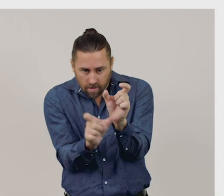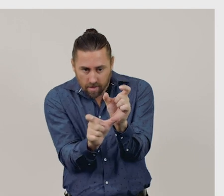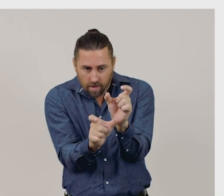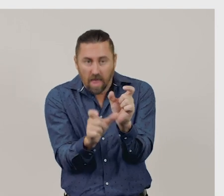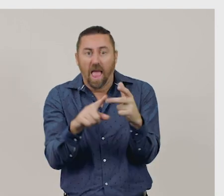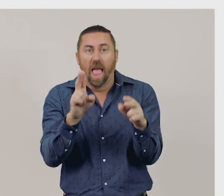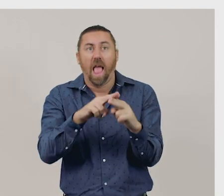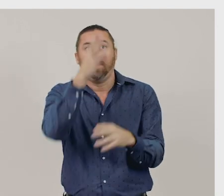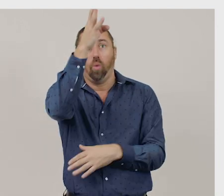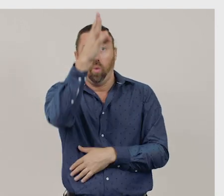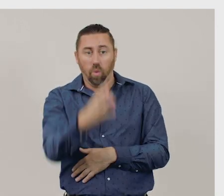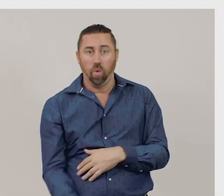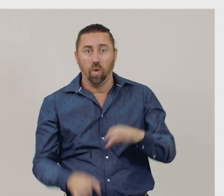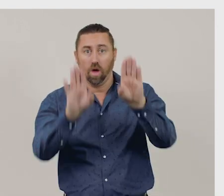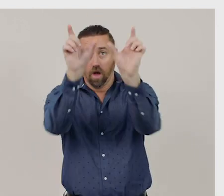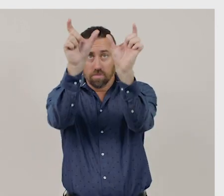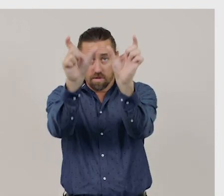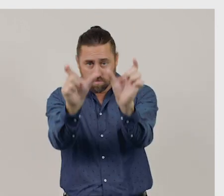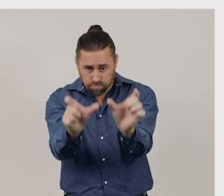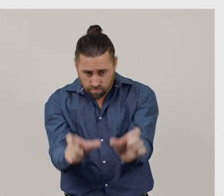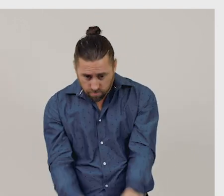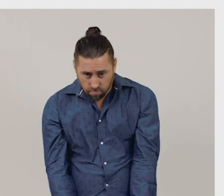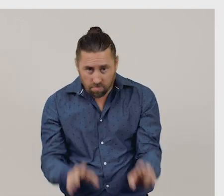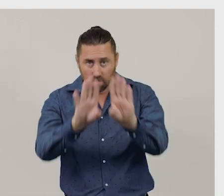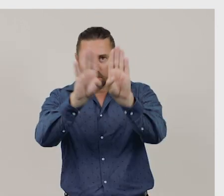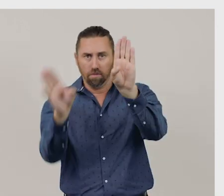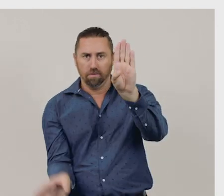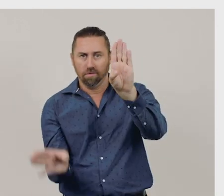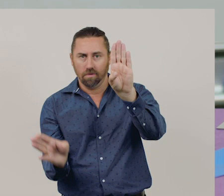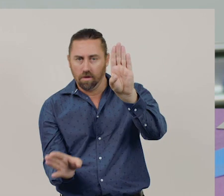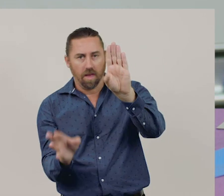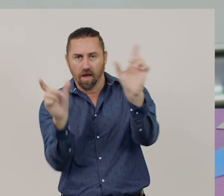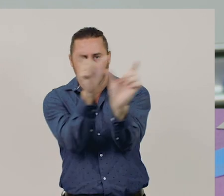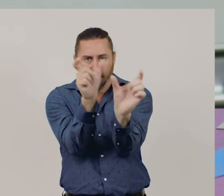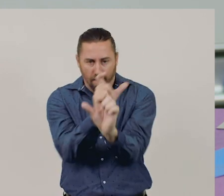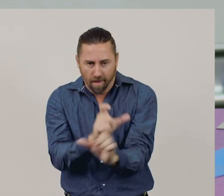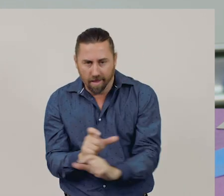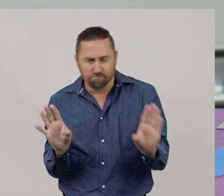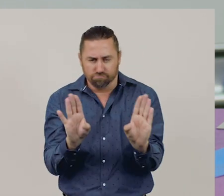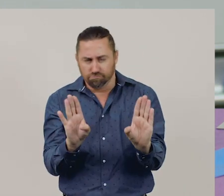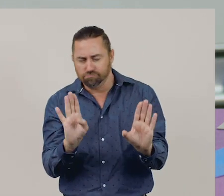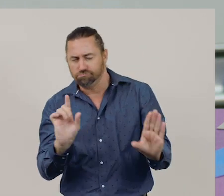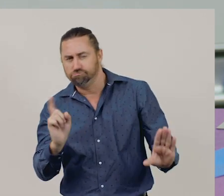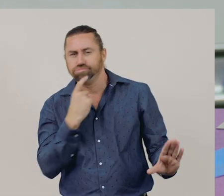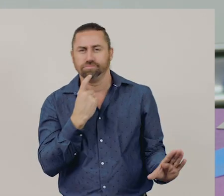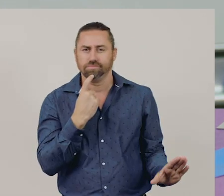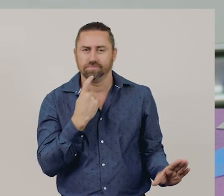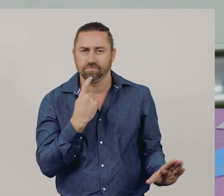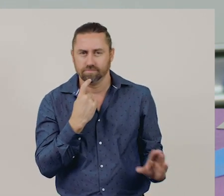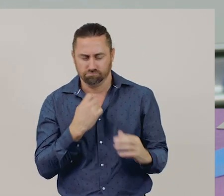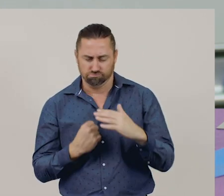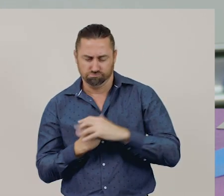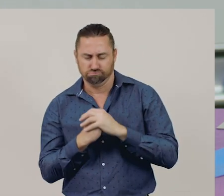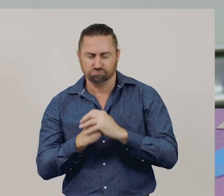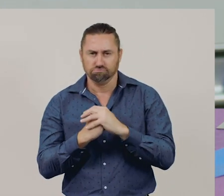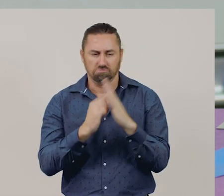big crack when the joins of the bricks are not all in one line. So we can rely on brick walls as the supporting